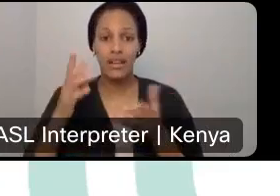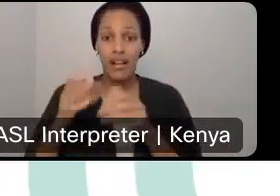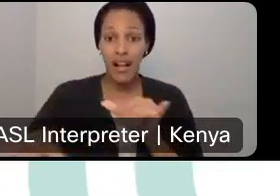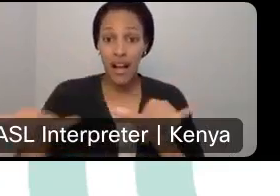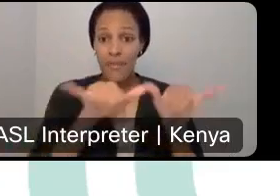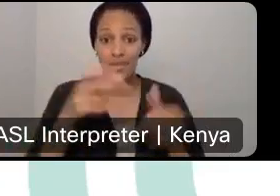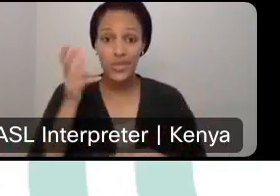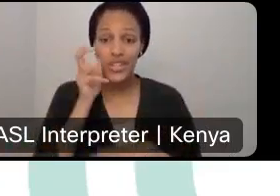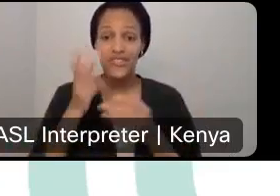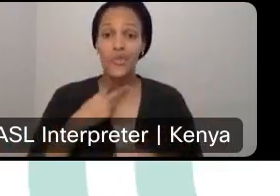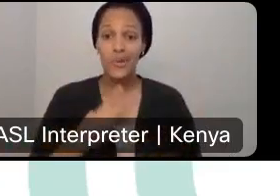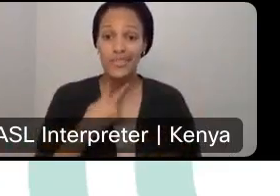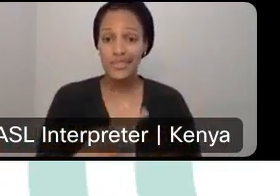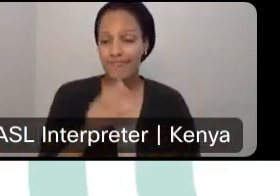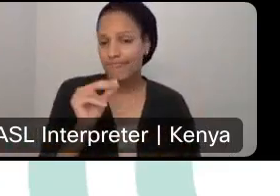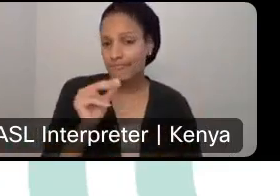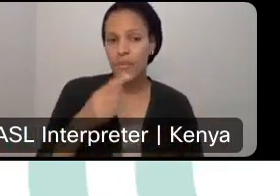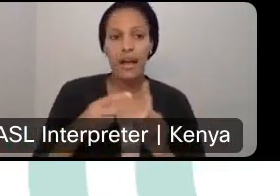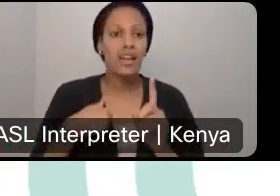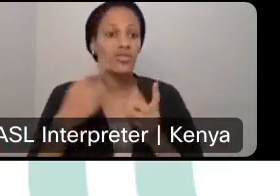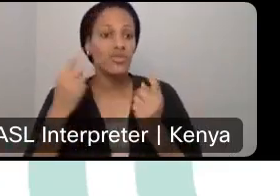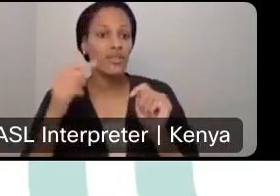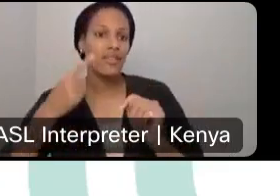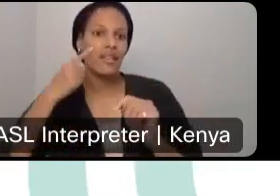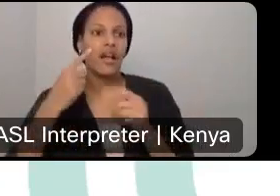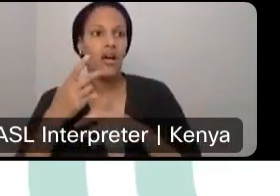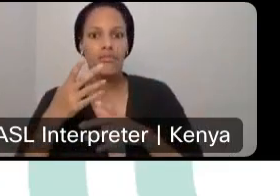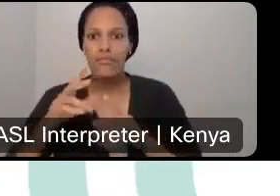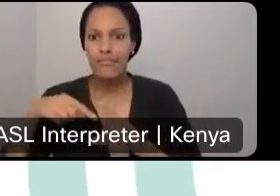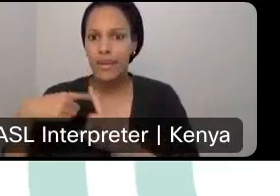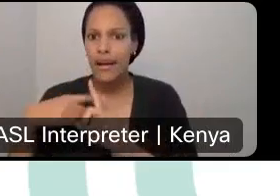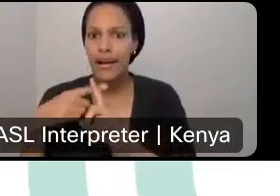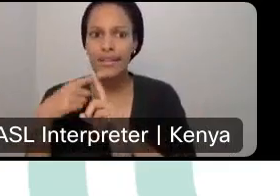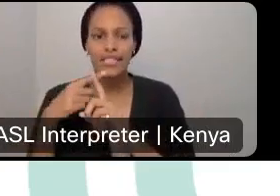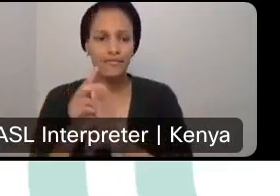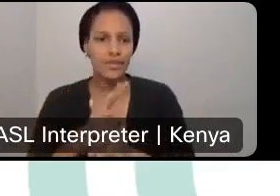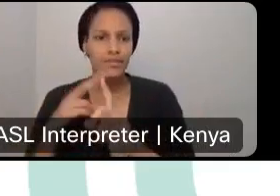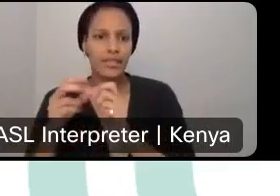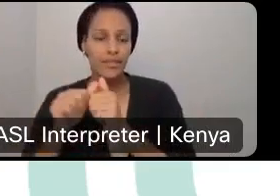alternative perceptions in positive ways in comparison to other cultures.